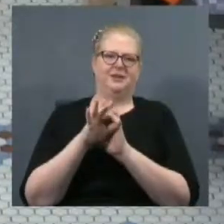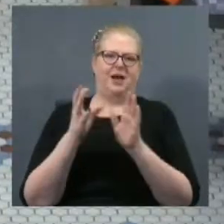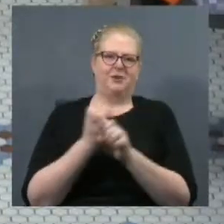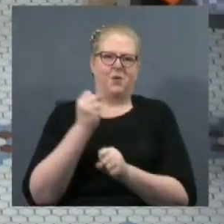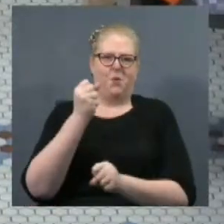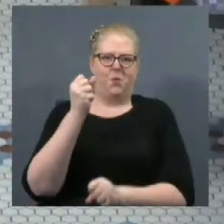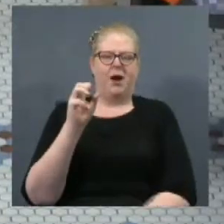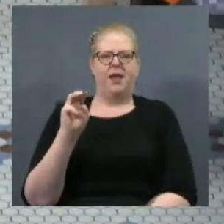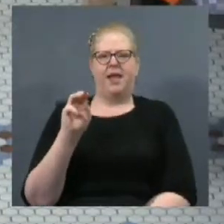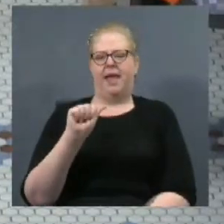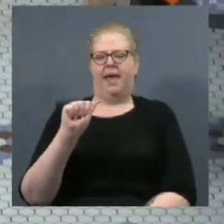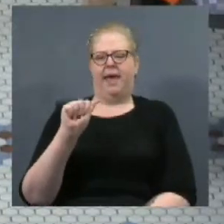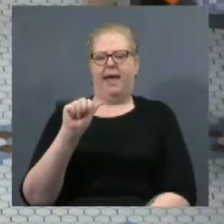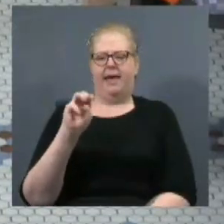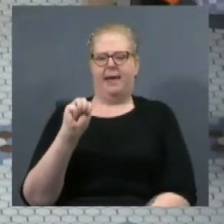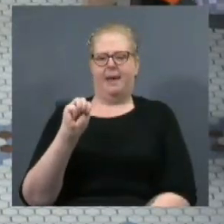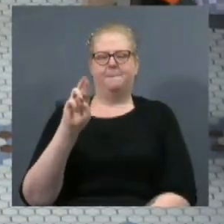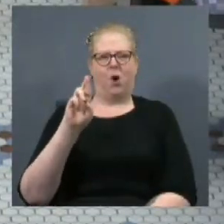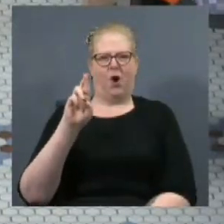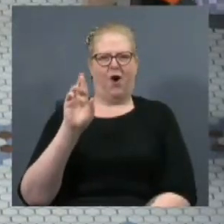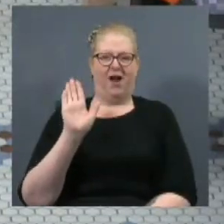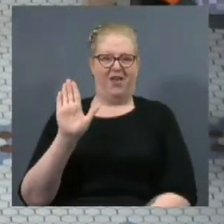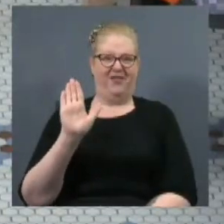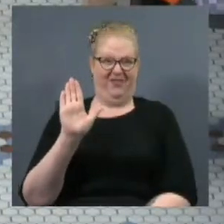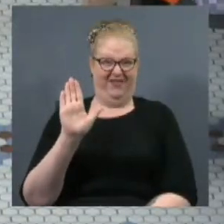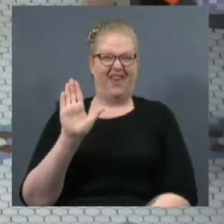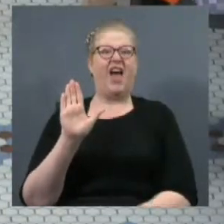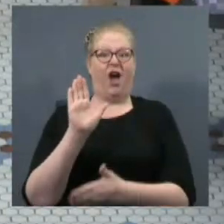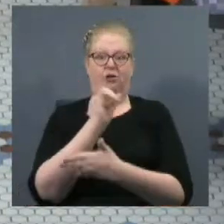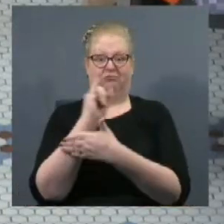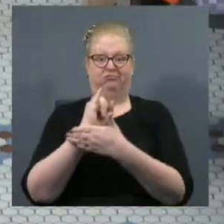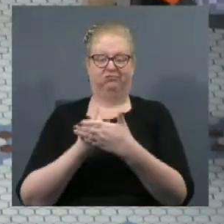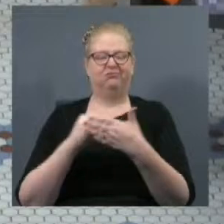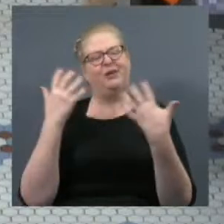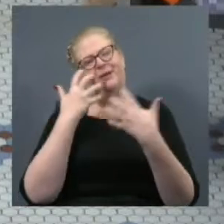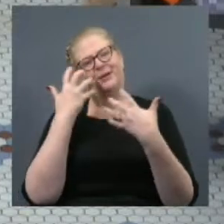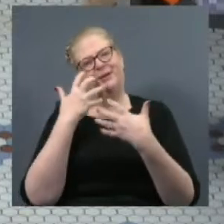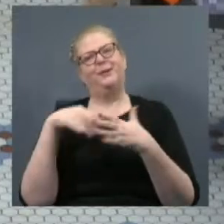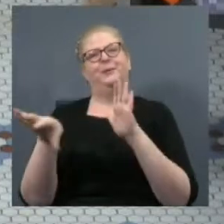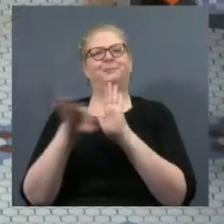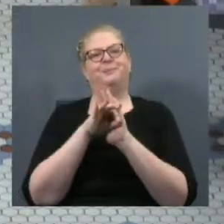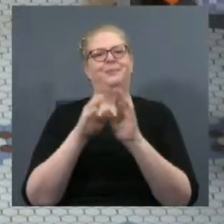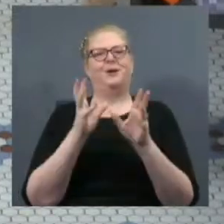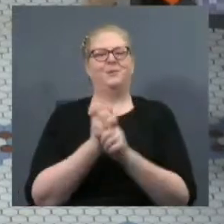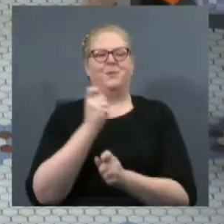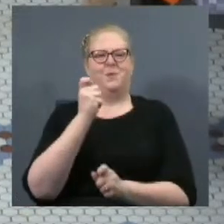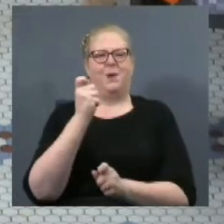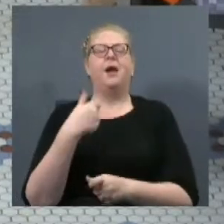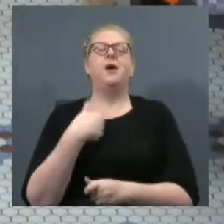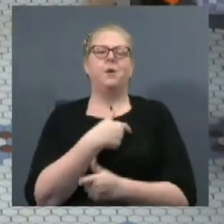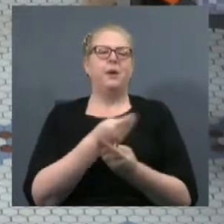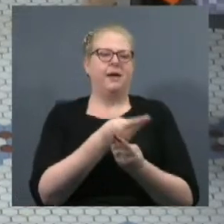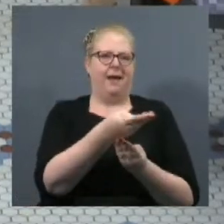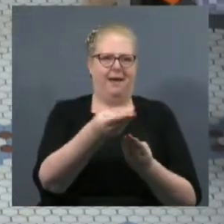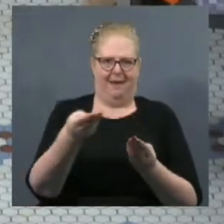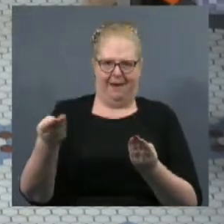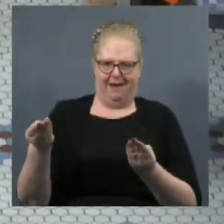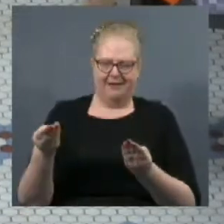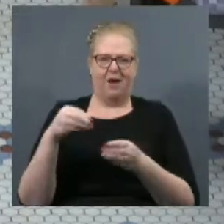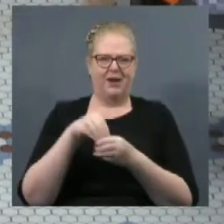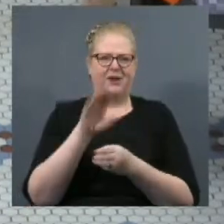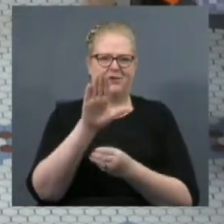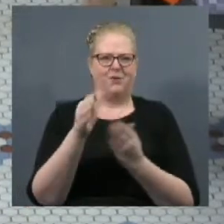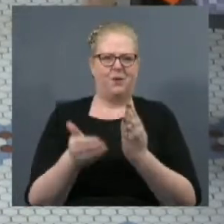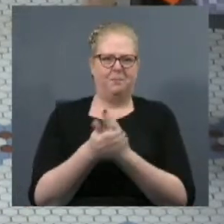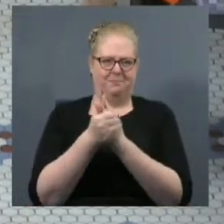AMR Architects entry, and you'll see that. I think you have a handout that I won't go into much depth about this, but the handout is in your